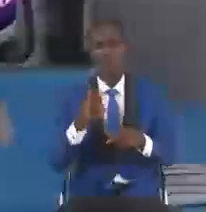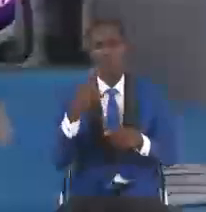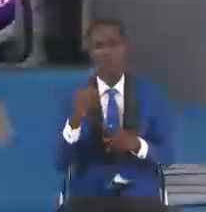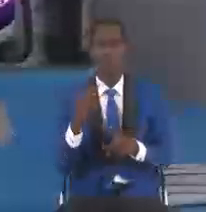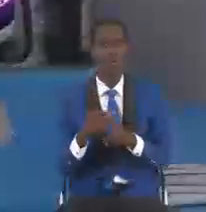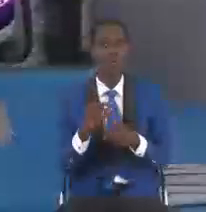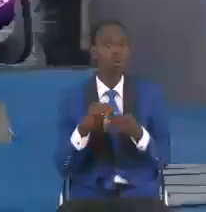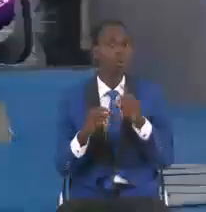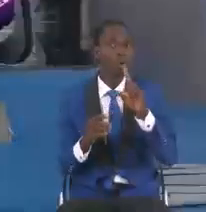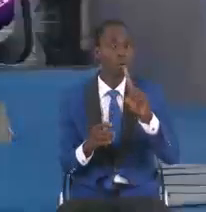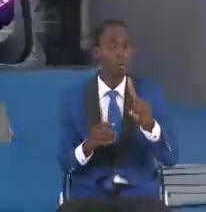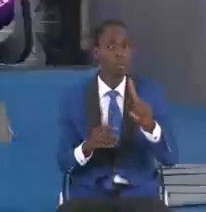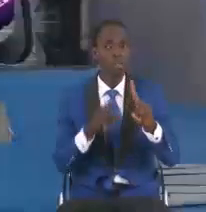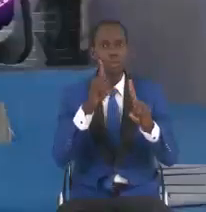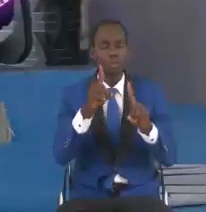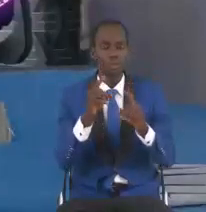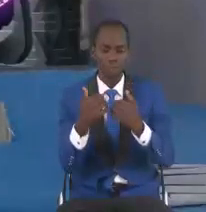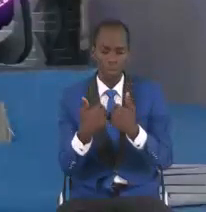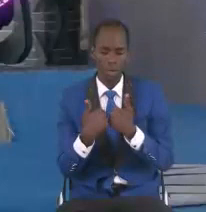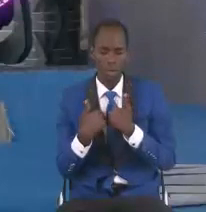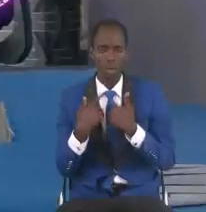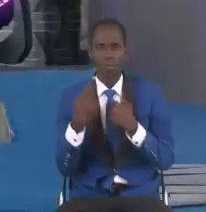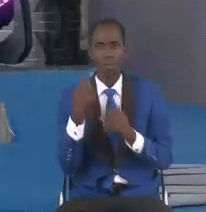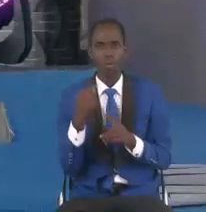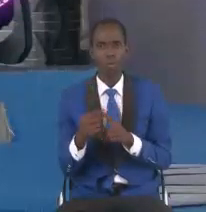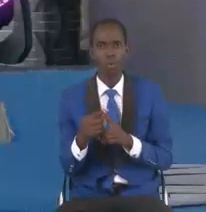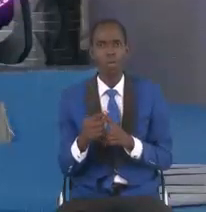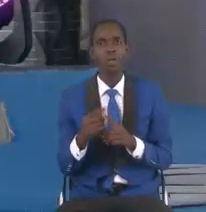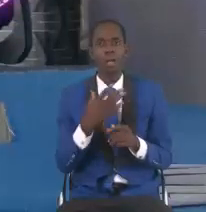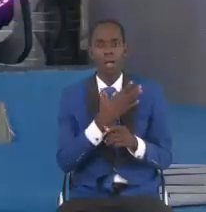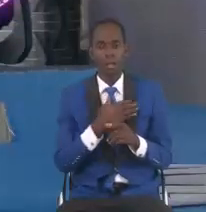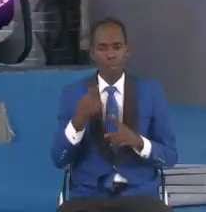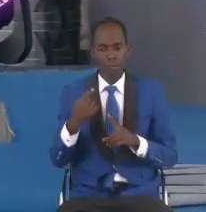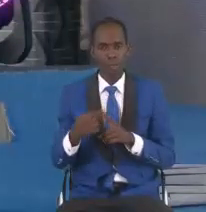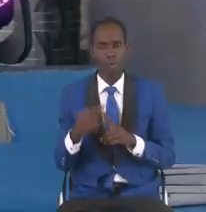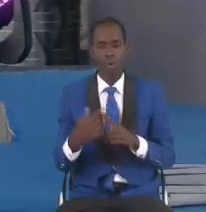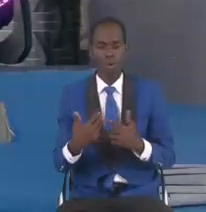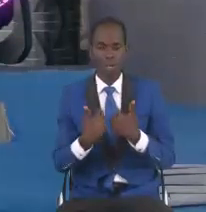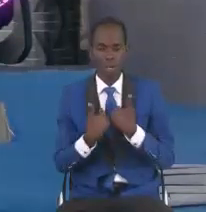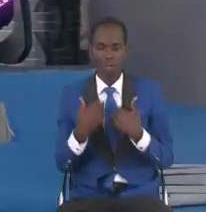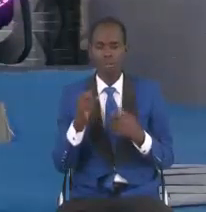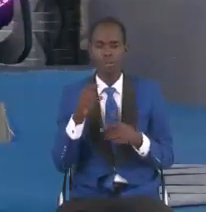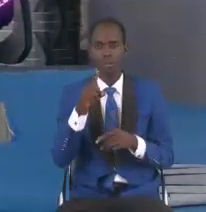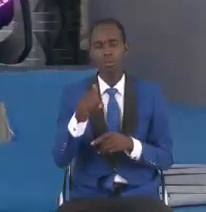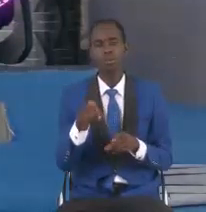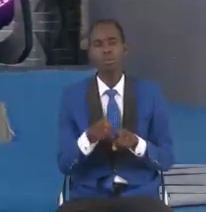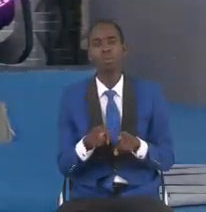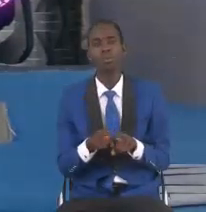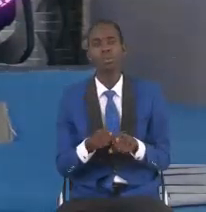one, you possess the word, and the word possesses you. Number two,